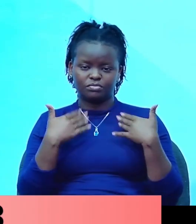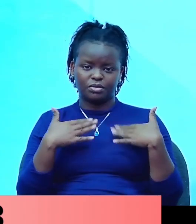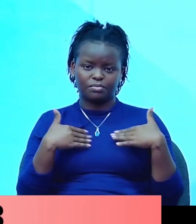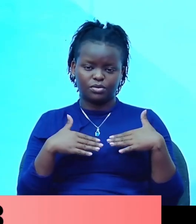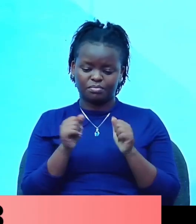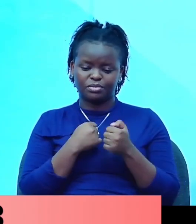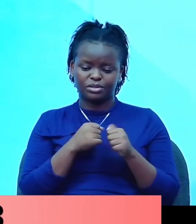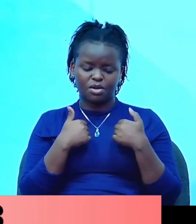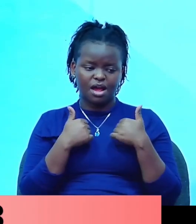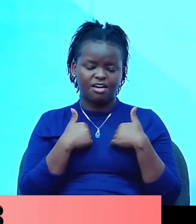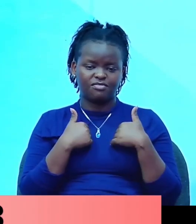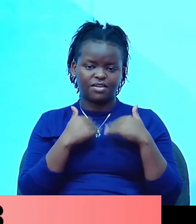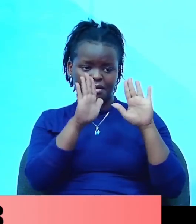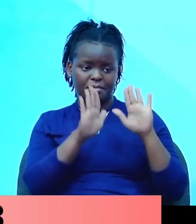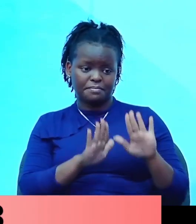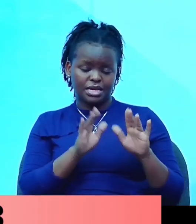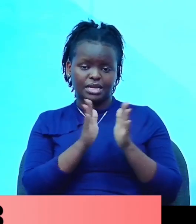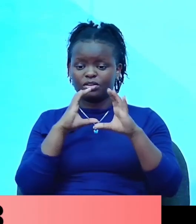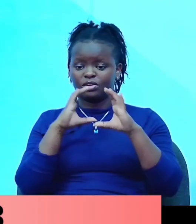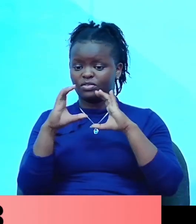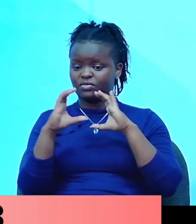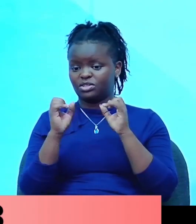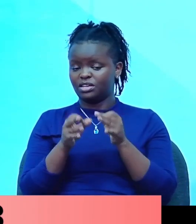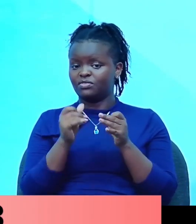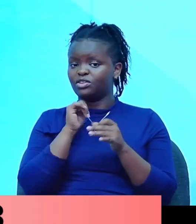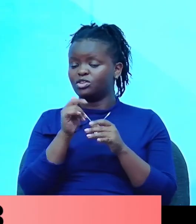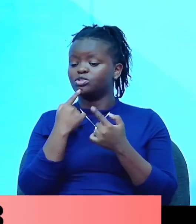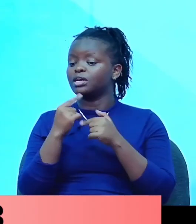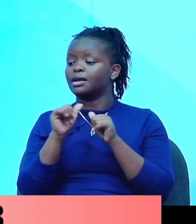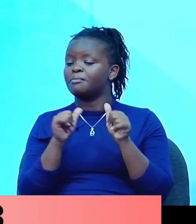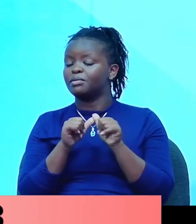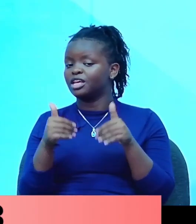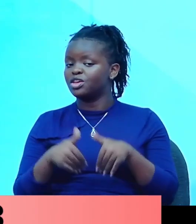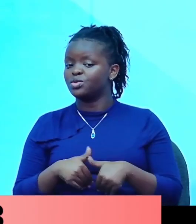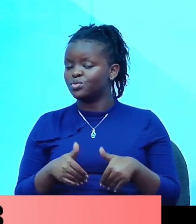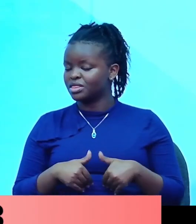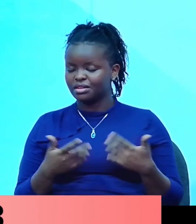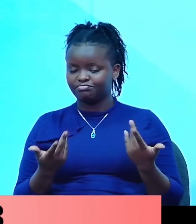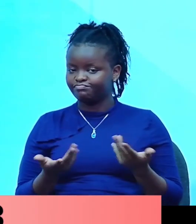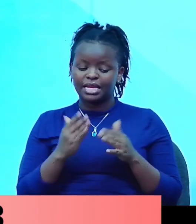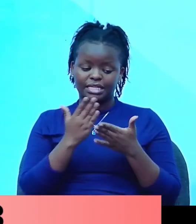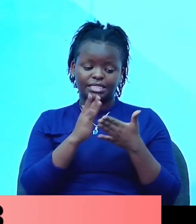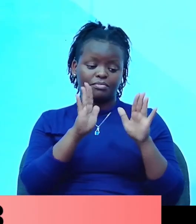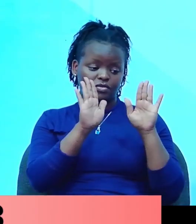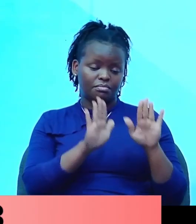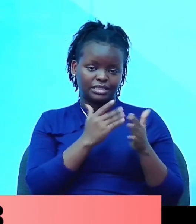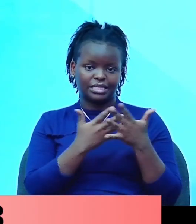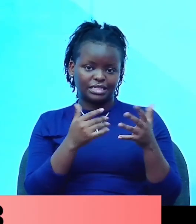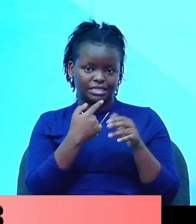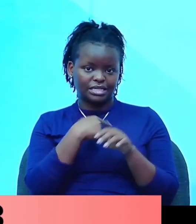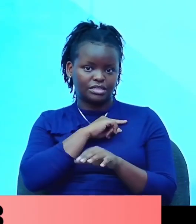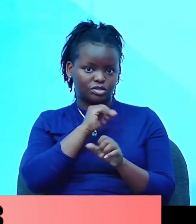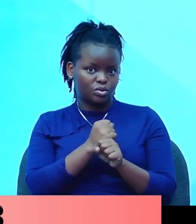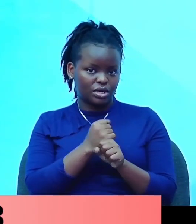be running a campaign and conversations if we are not talking to the youth. So some of the amazing things we are doing is that we're running a